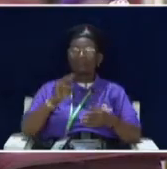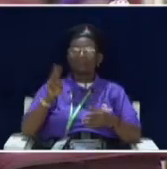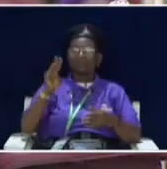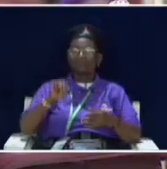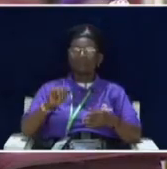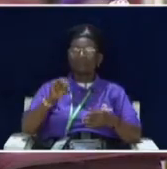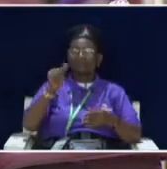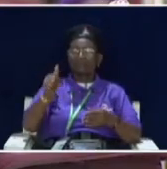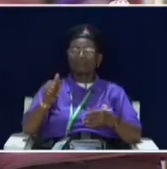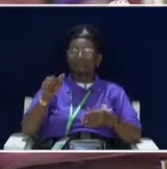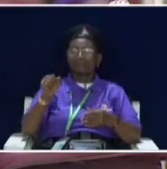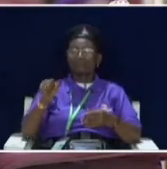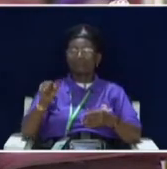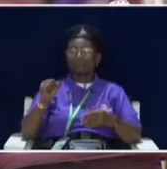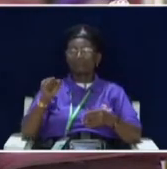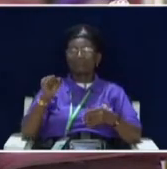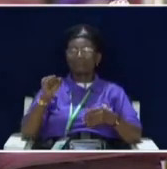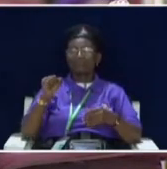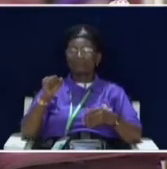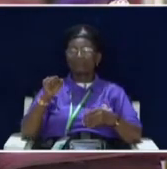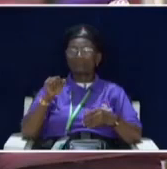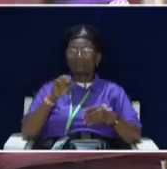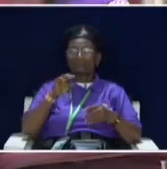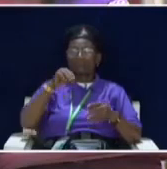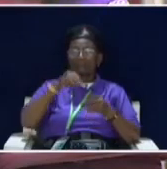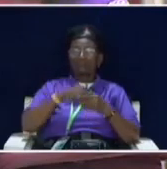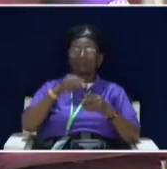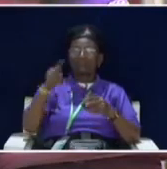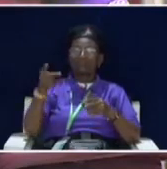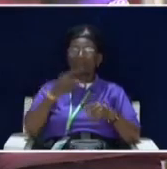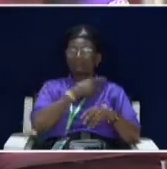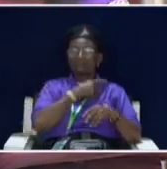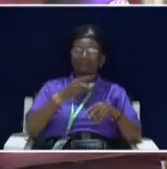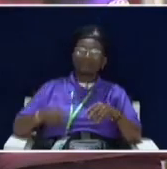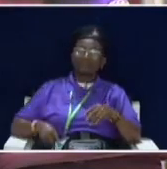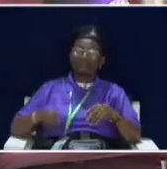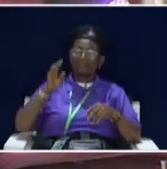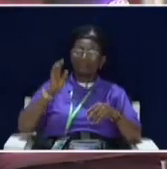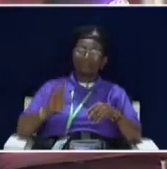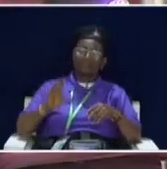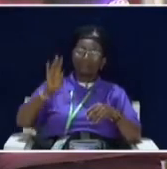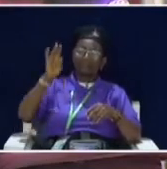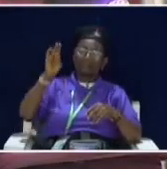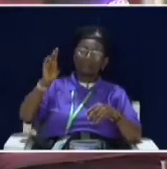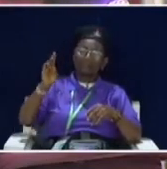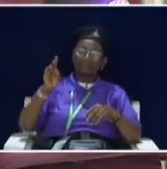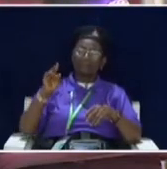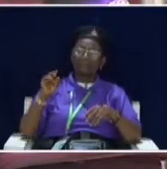run. In 2 Kings chapter 7. Iwe oba keji ori ikeje.